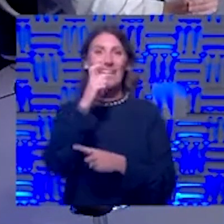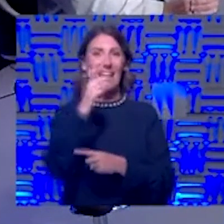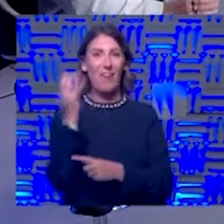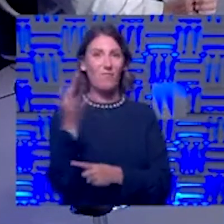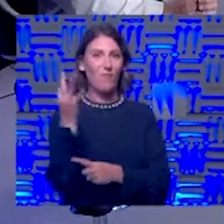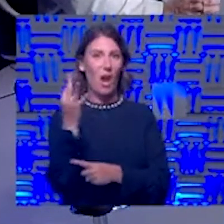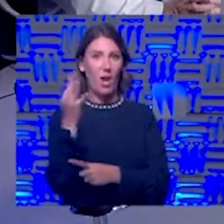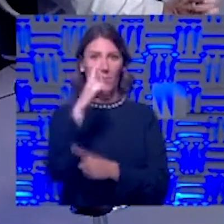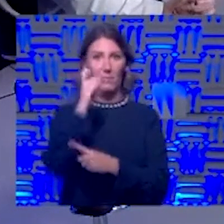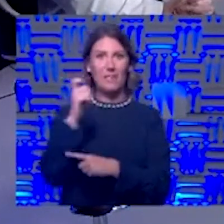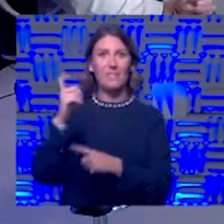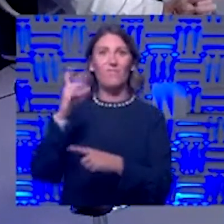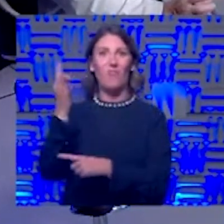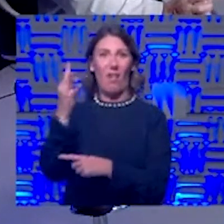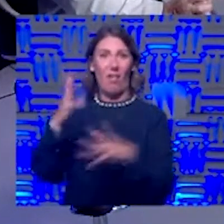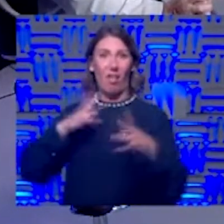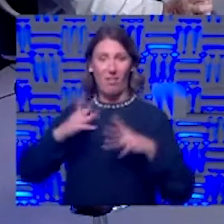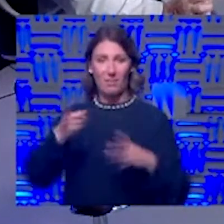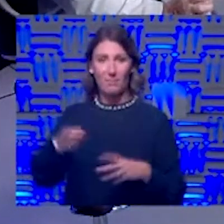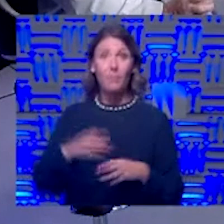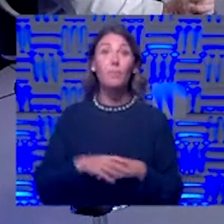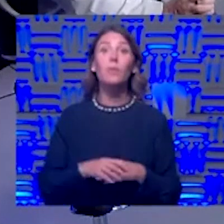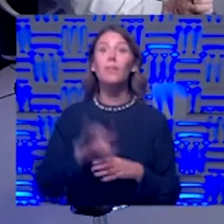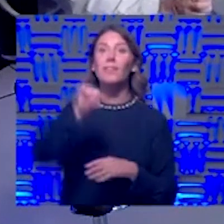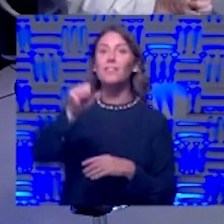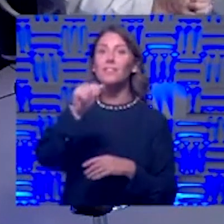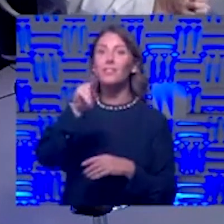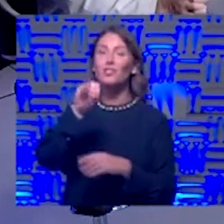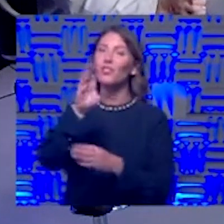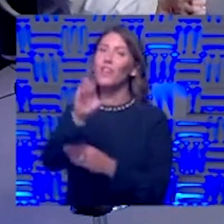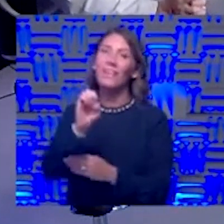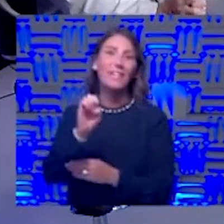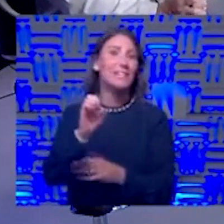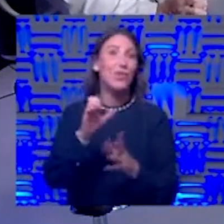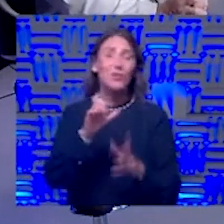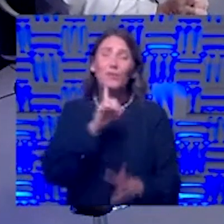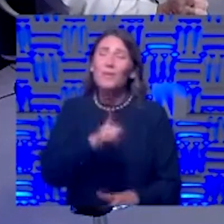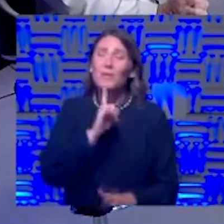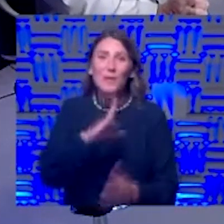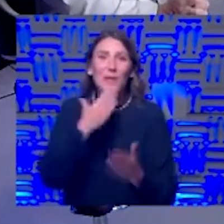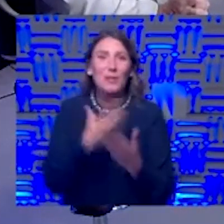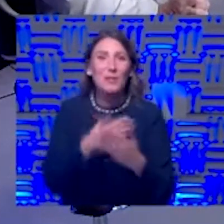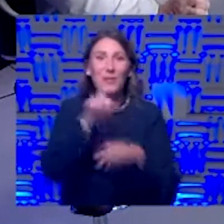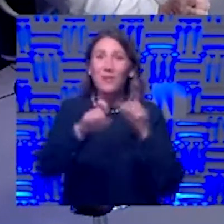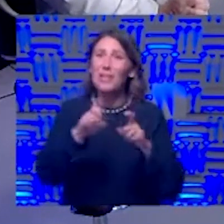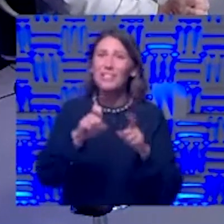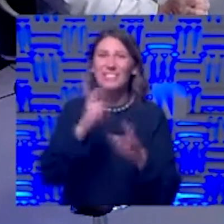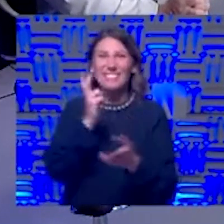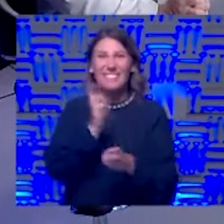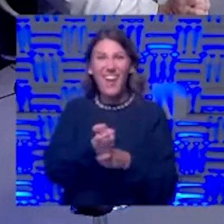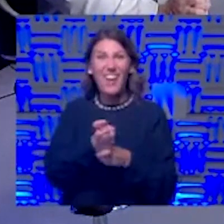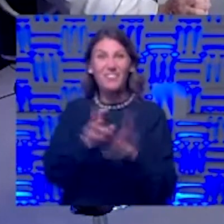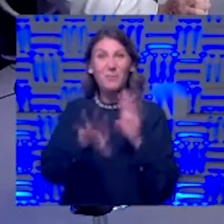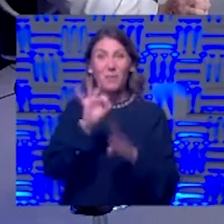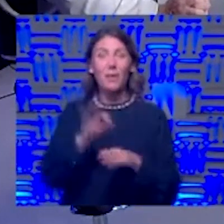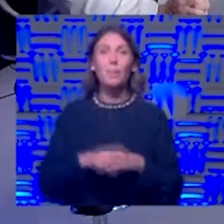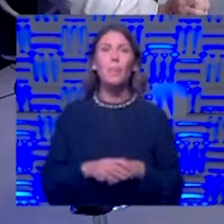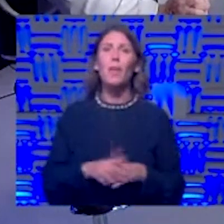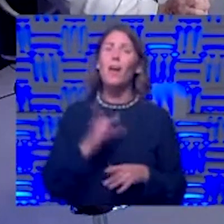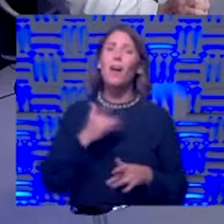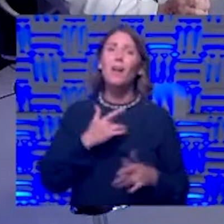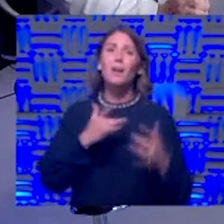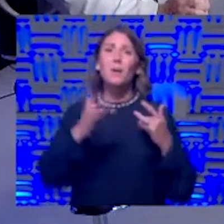Friday. But Janice, there's so many good questions too. I'm really having a hard time picking them today, but I feel for Janice.